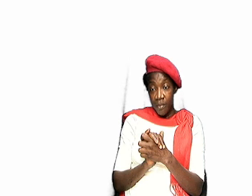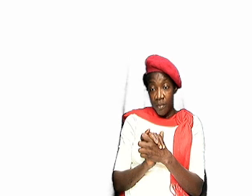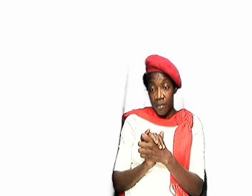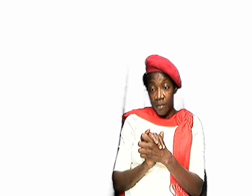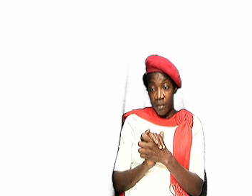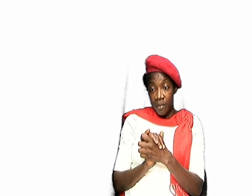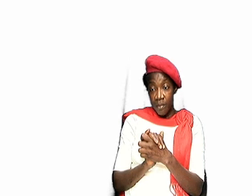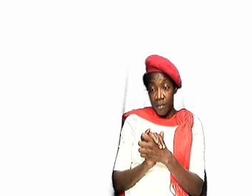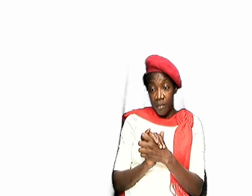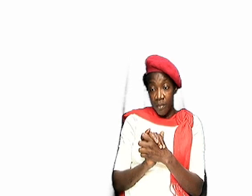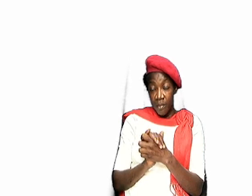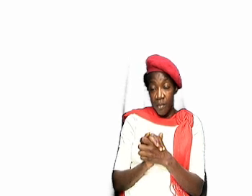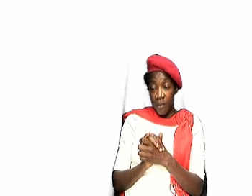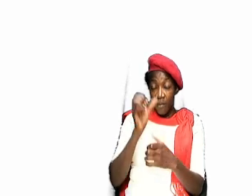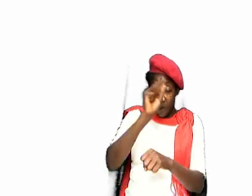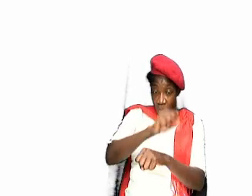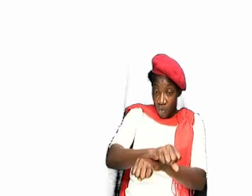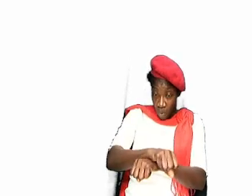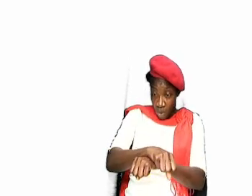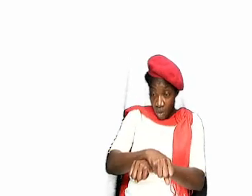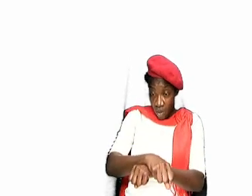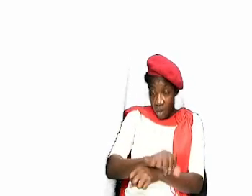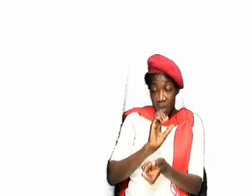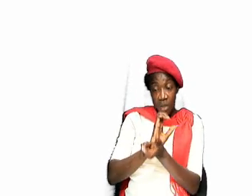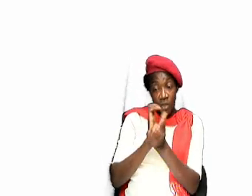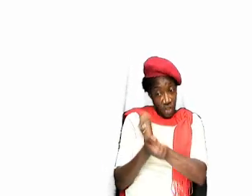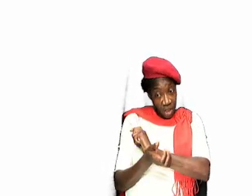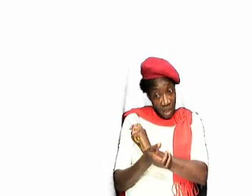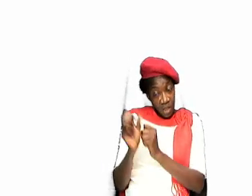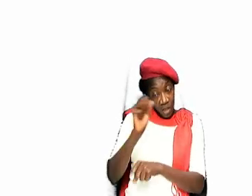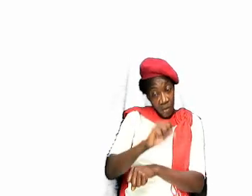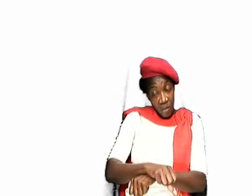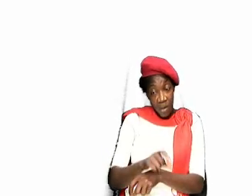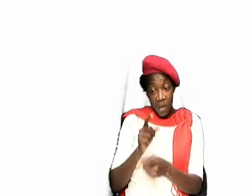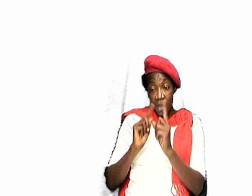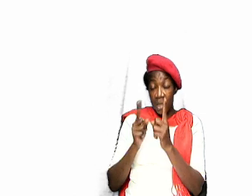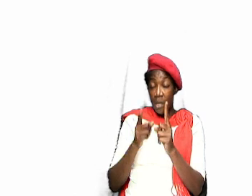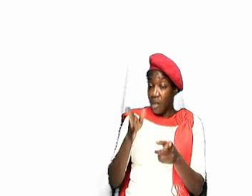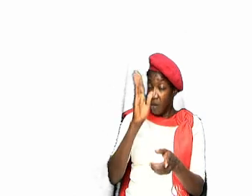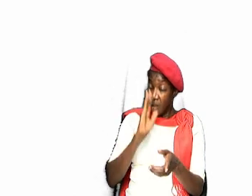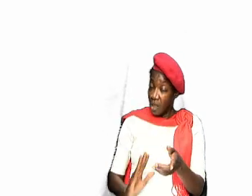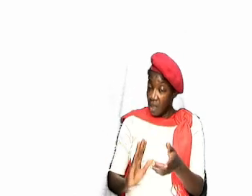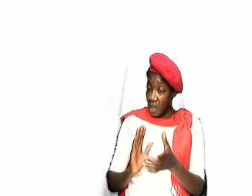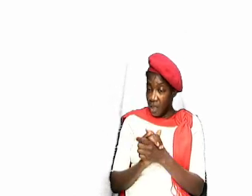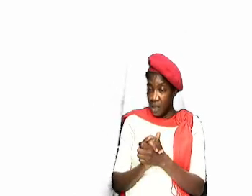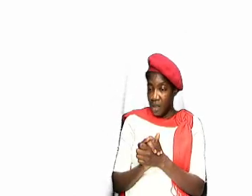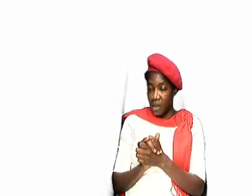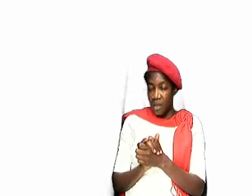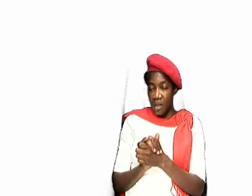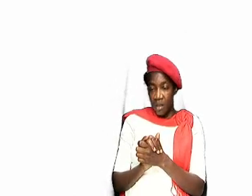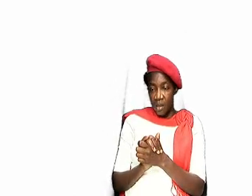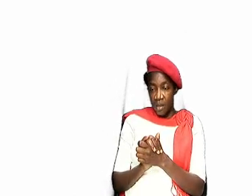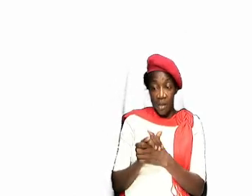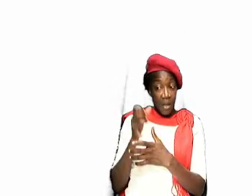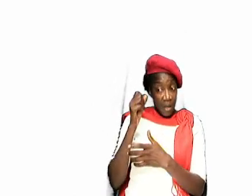If it's about a job situation, changing of job, talk to God. Acknowledge him,